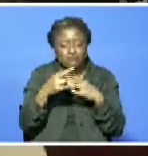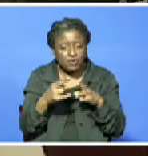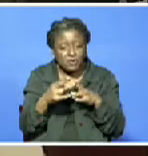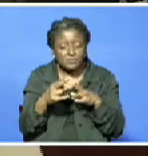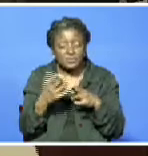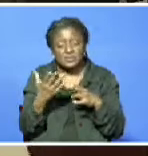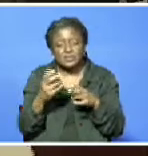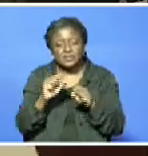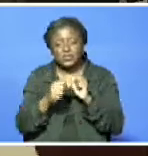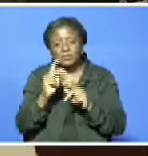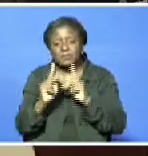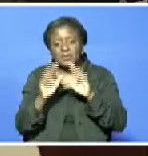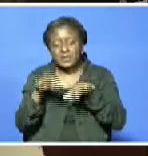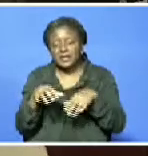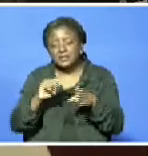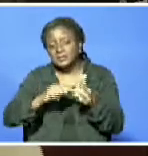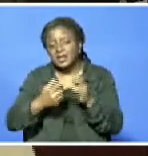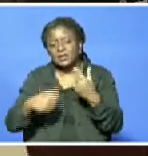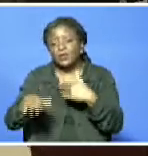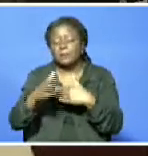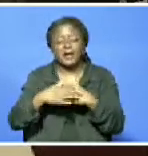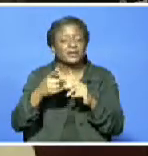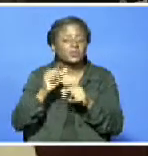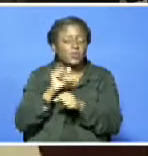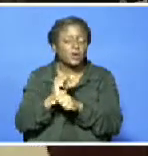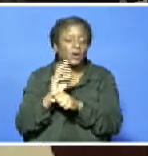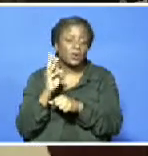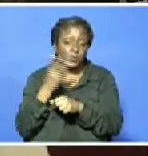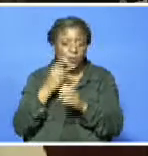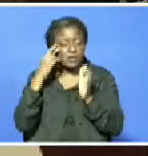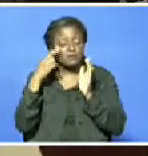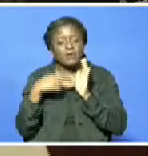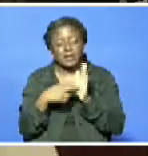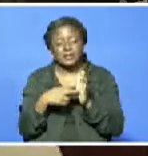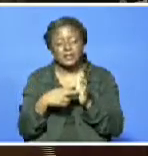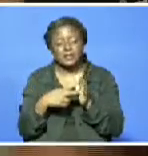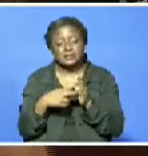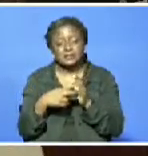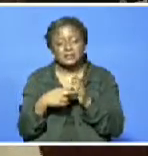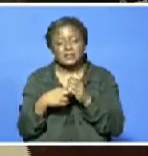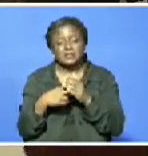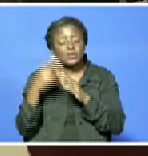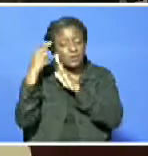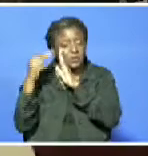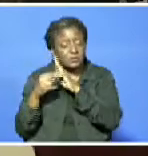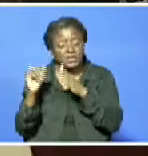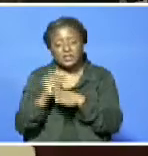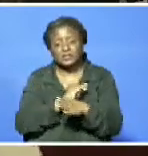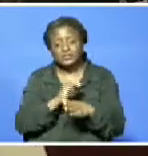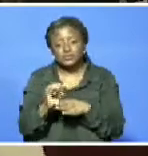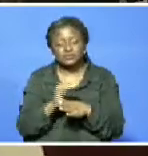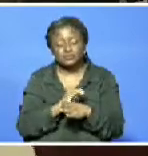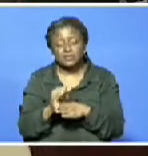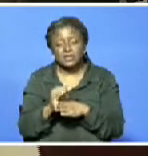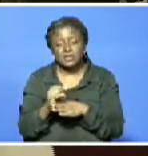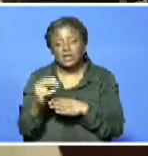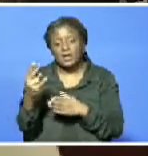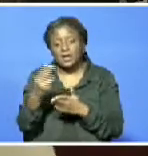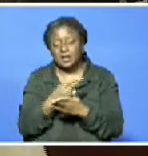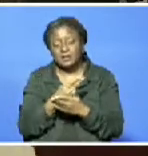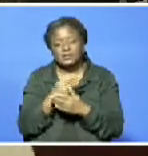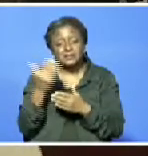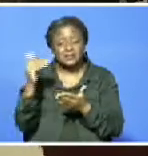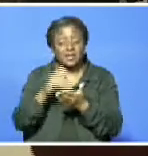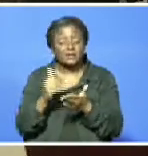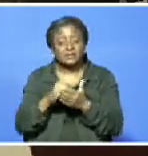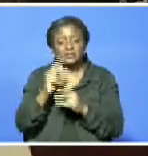go back to work, because we recognize that the hospitality industry occupies thousands of persons. On the front line, you may have up